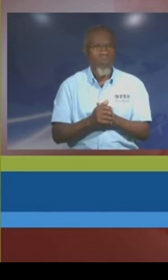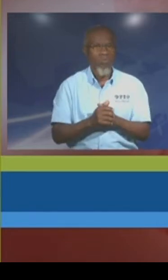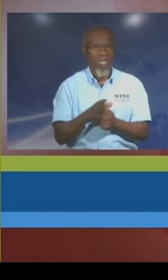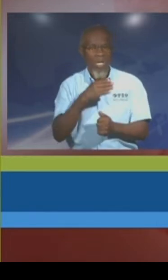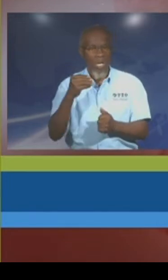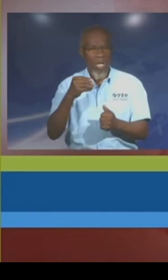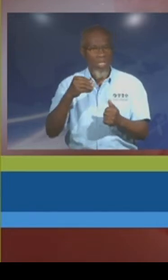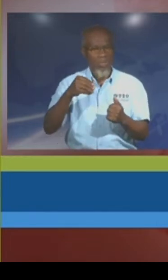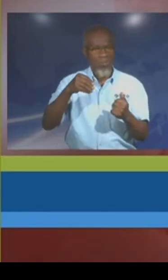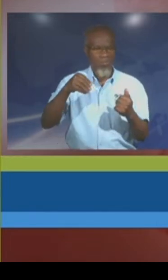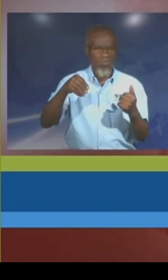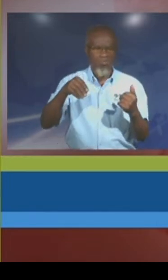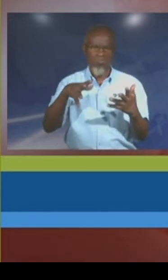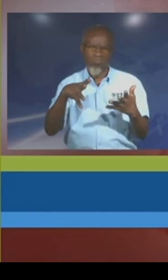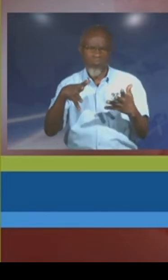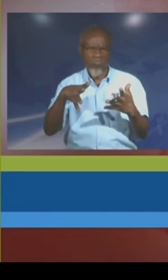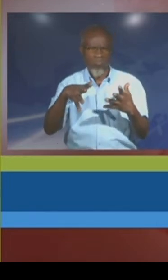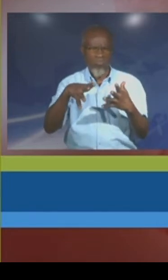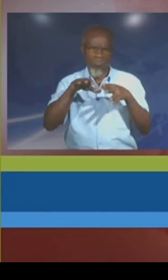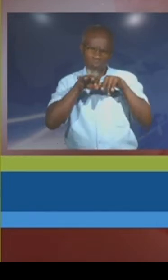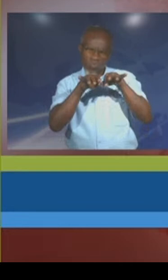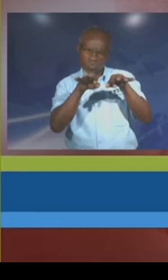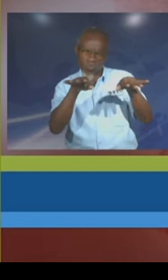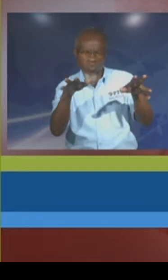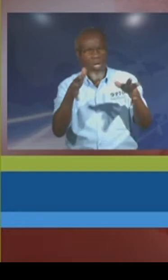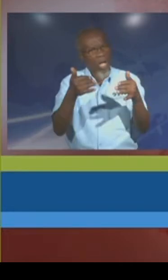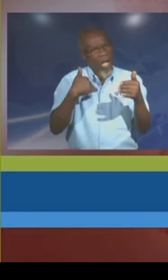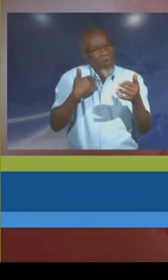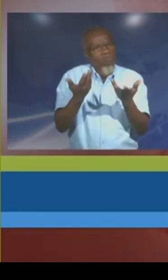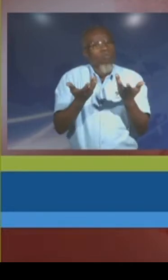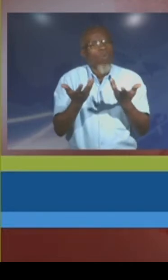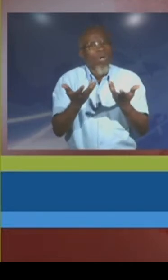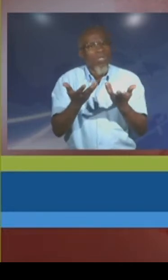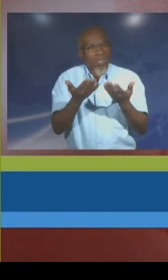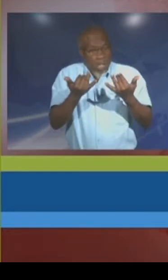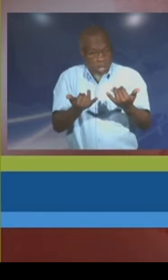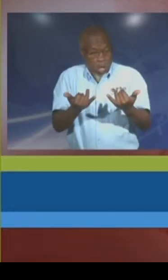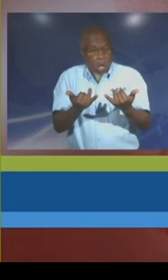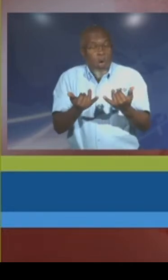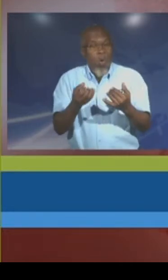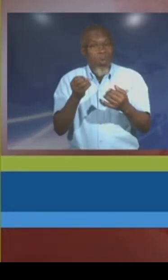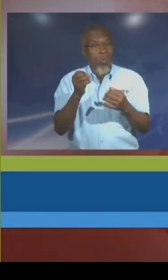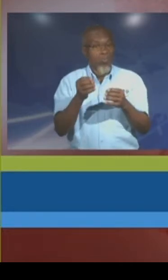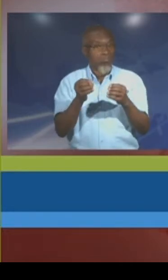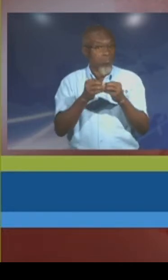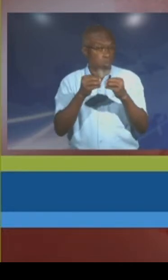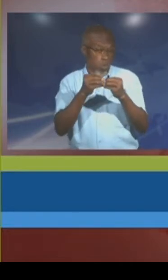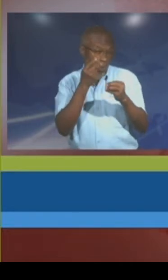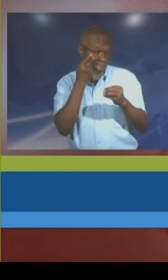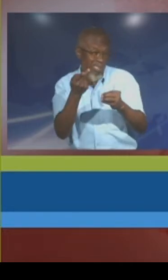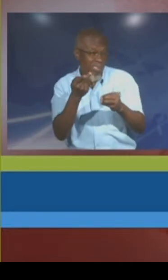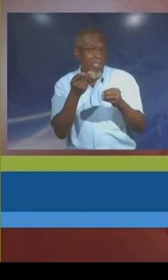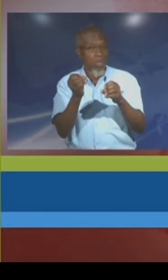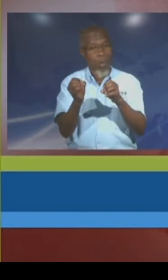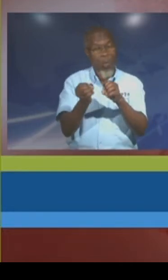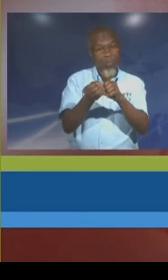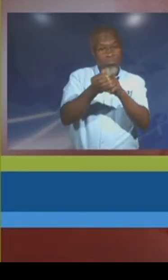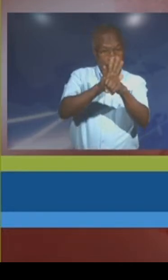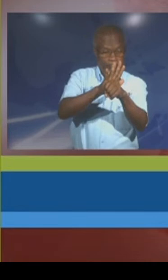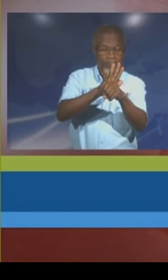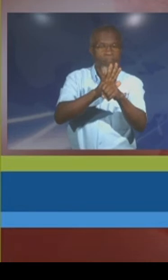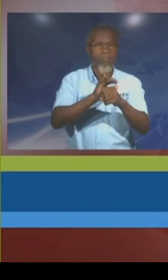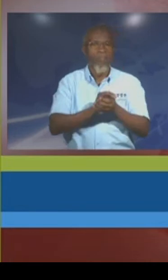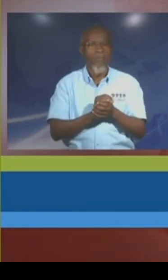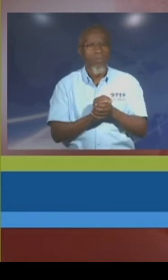of various types of variants. In Trinidad and Tobago, the dominant strain right now, variant of concern is Omicron. We